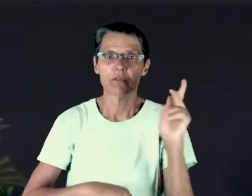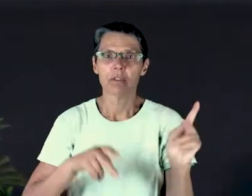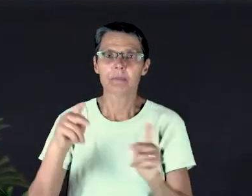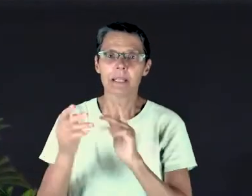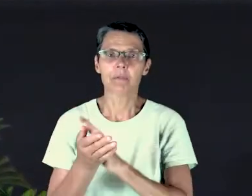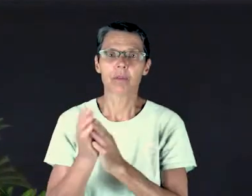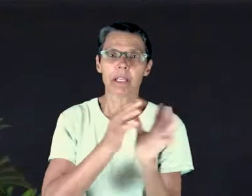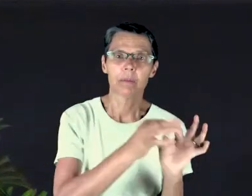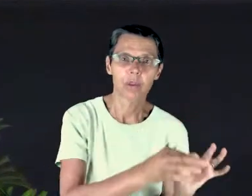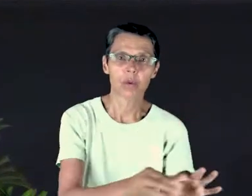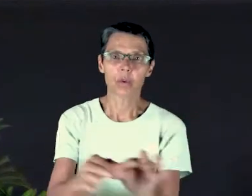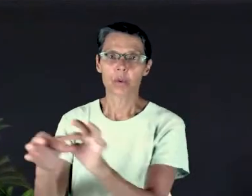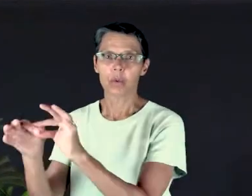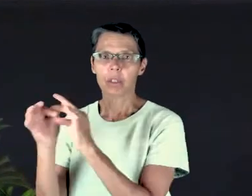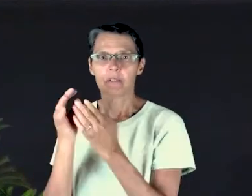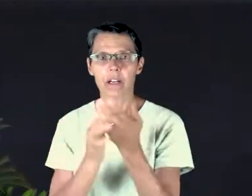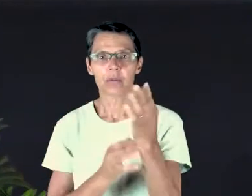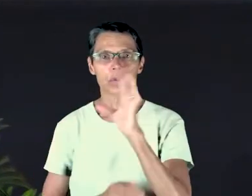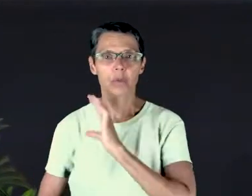are verses 1 through 6.